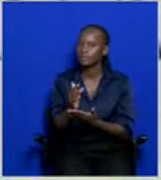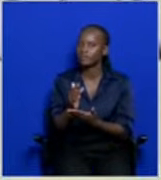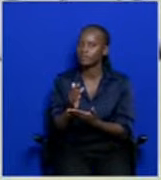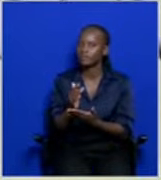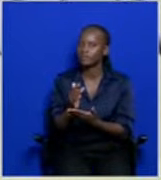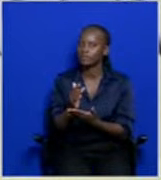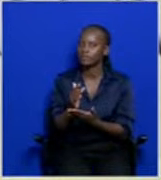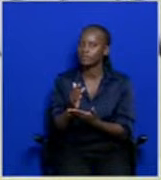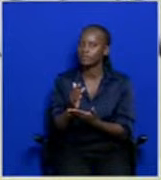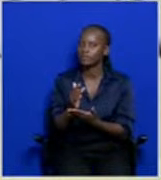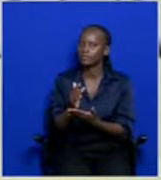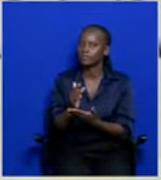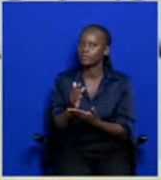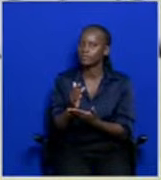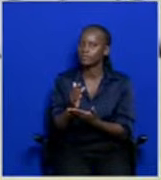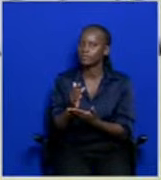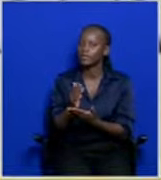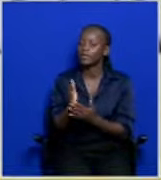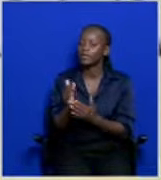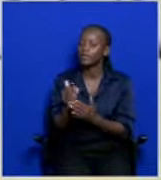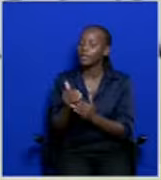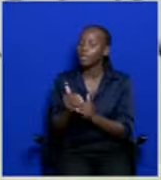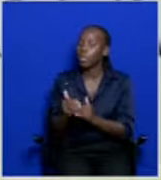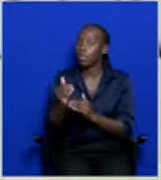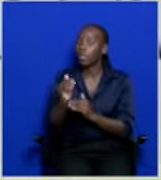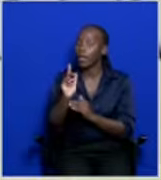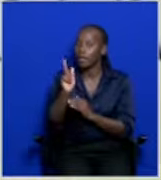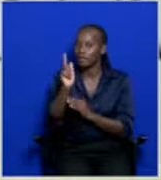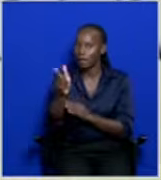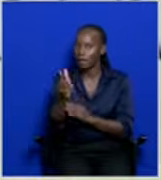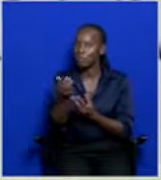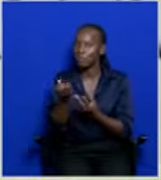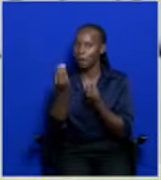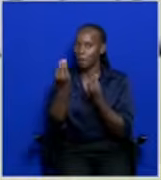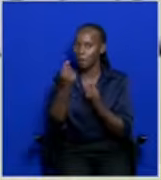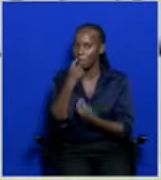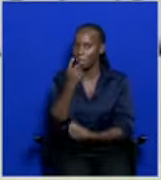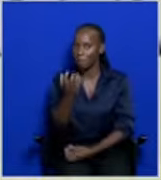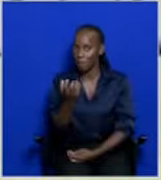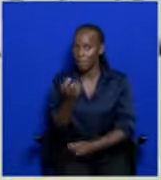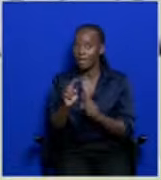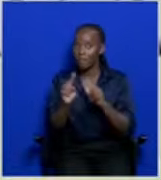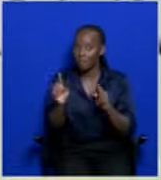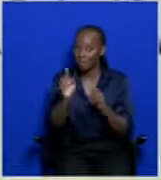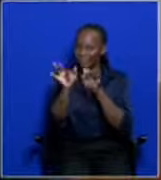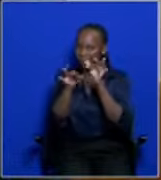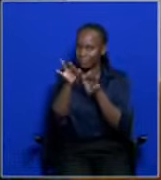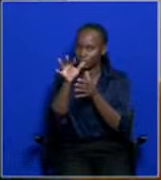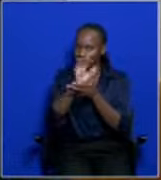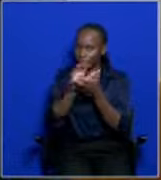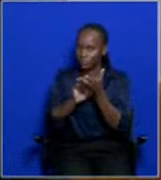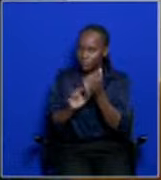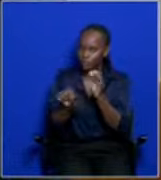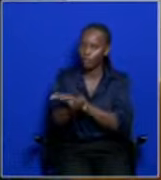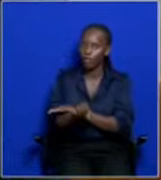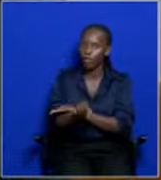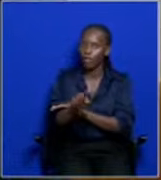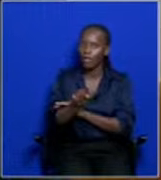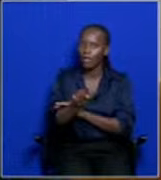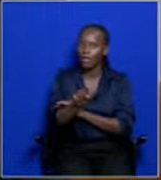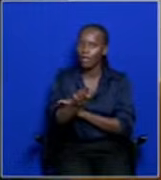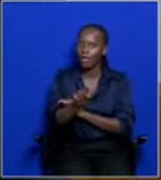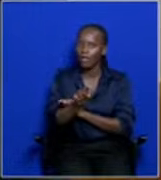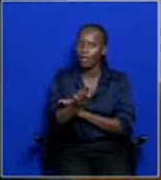found them, and it will unfold when the SC is asking me some question, the bigger